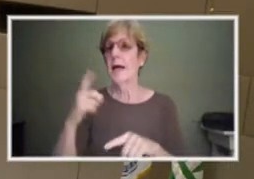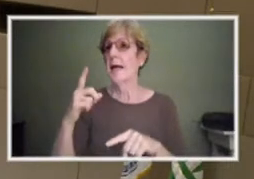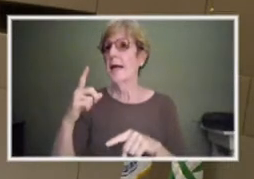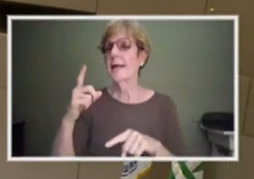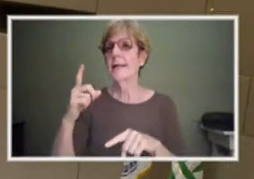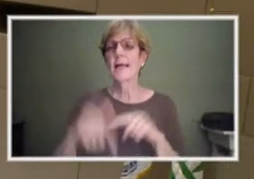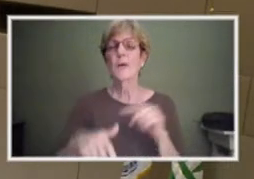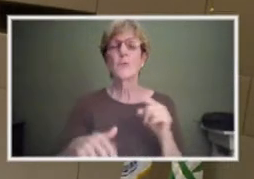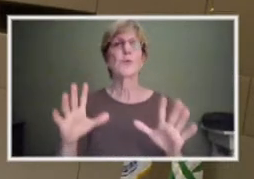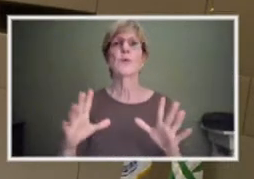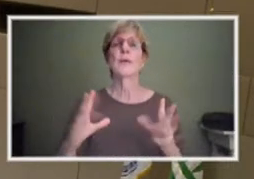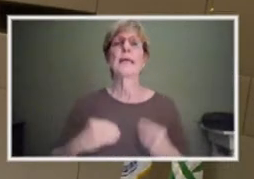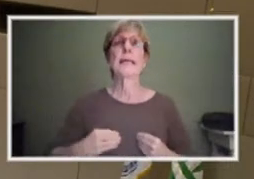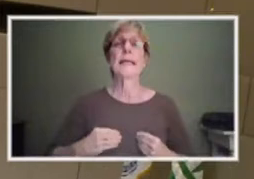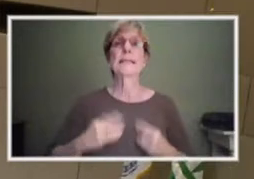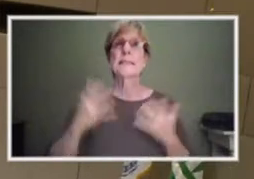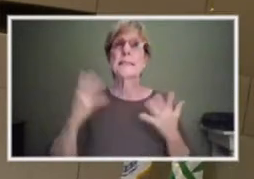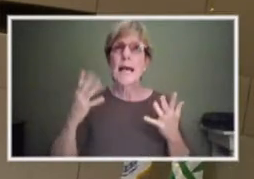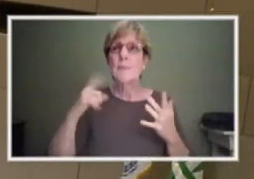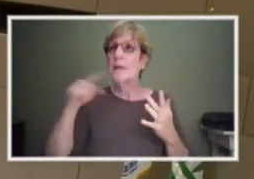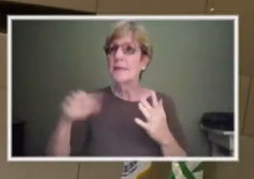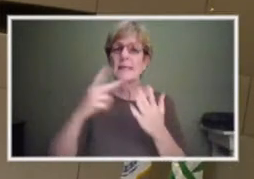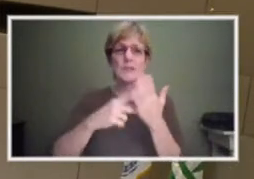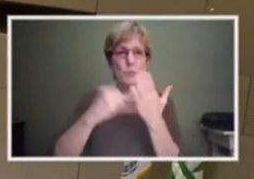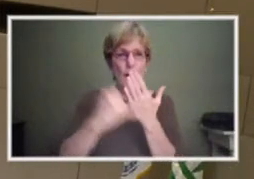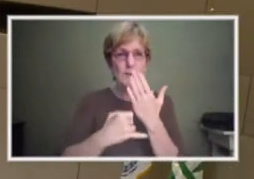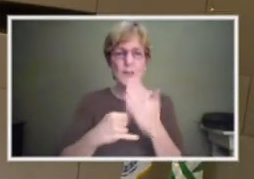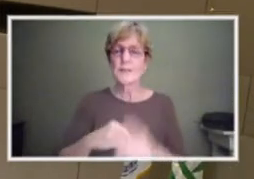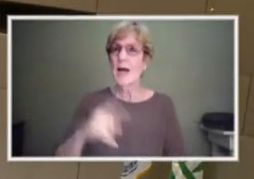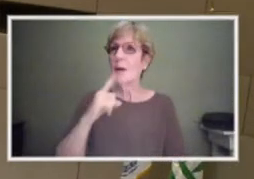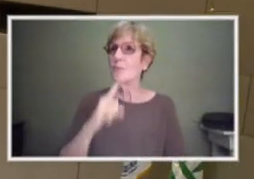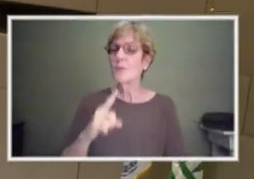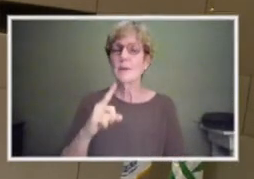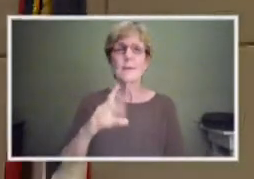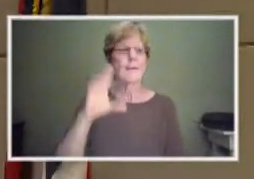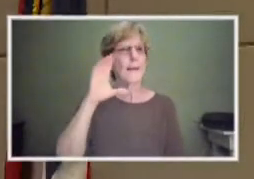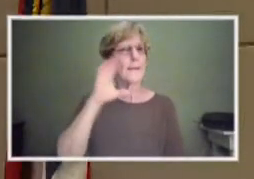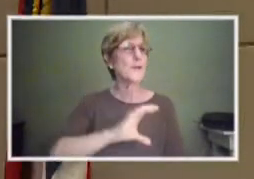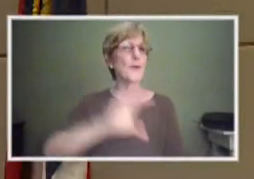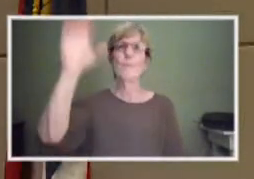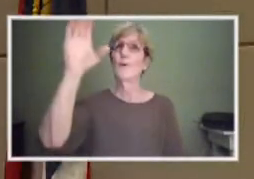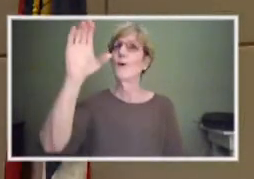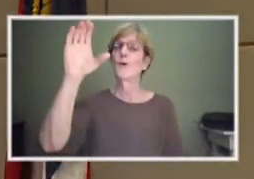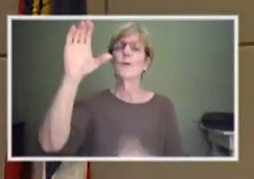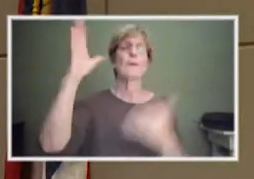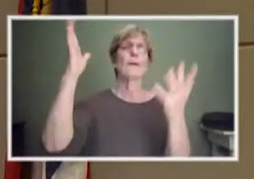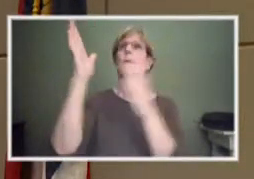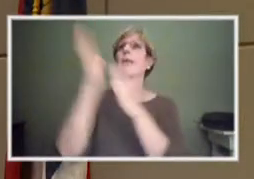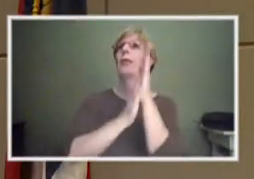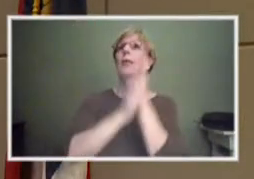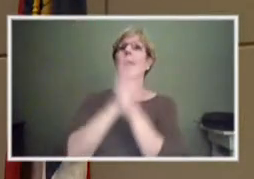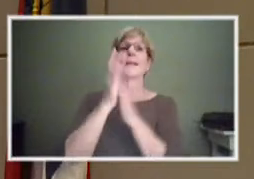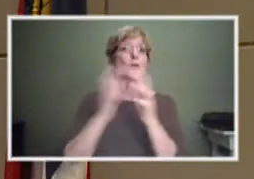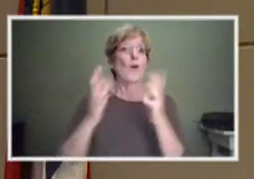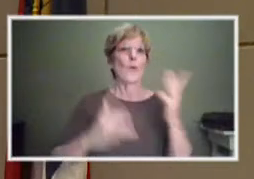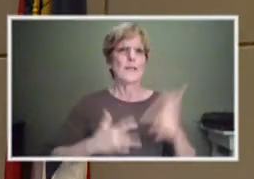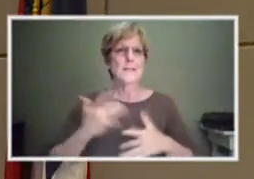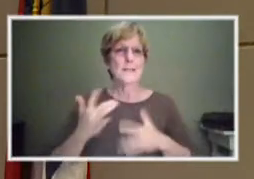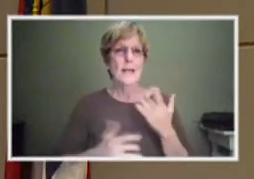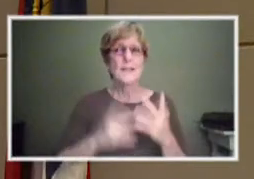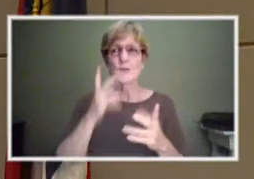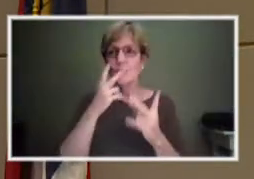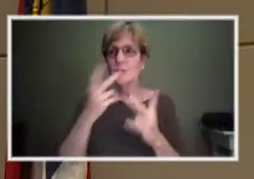excitement about this project. Like, I am, like, through the moon. I'm, like, so excited to see something